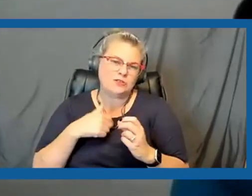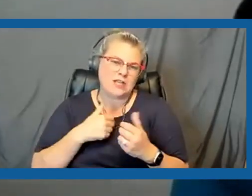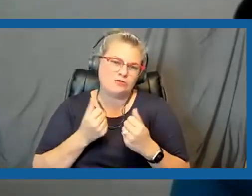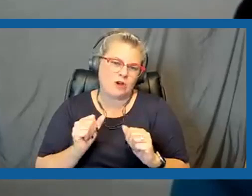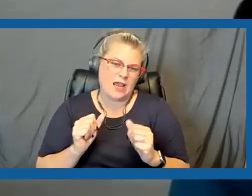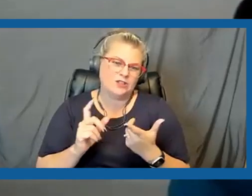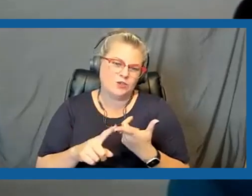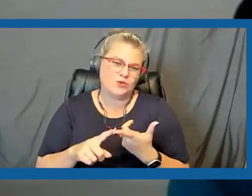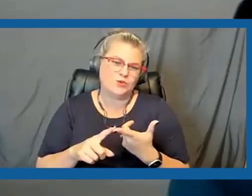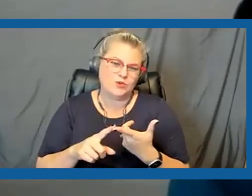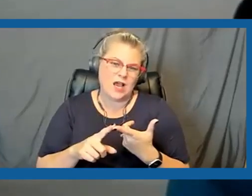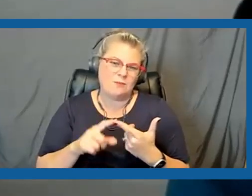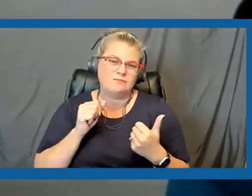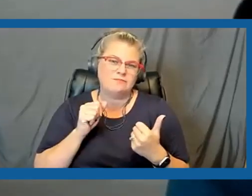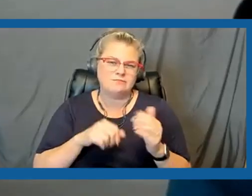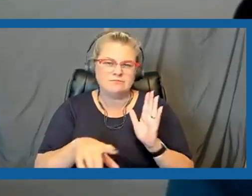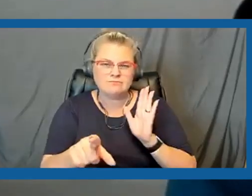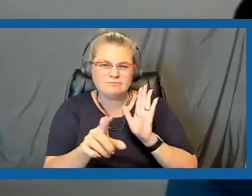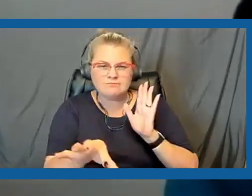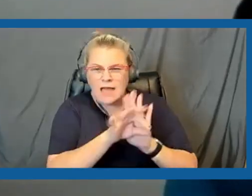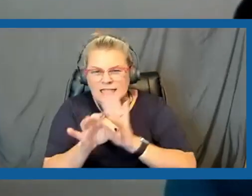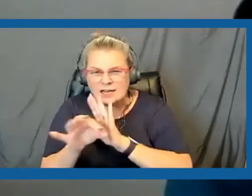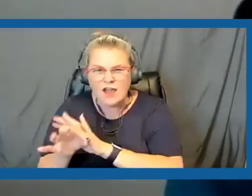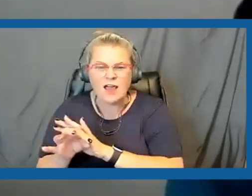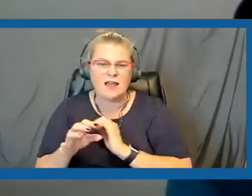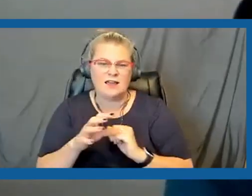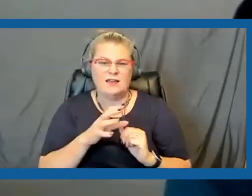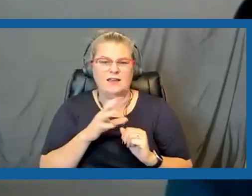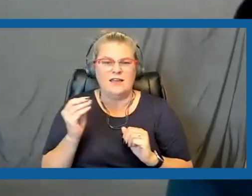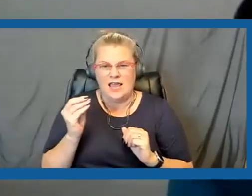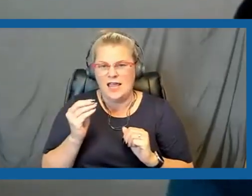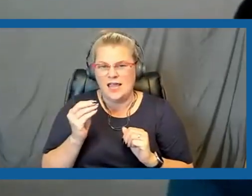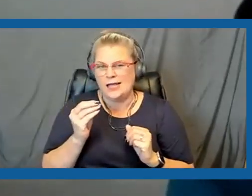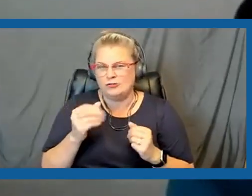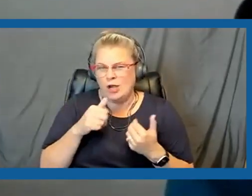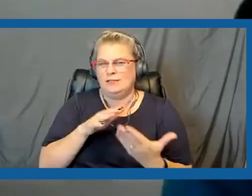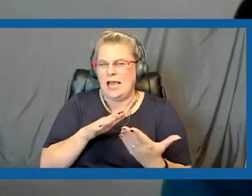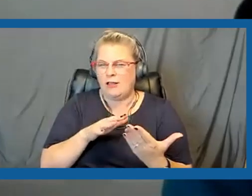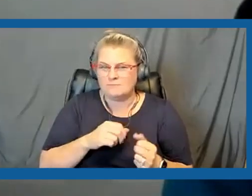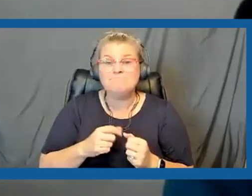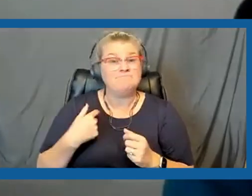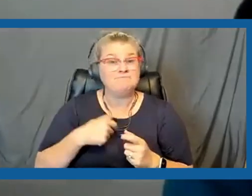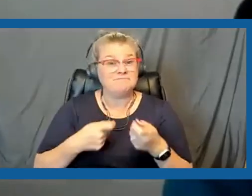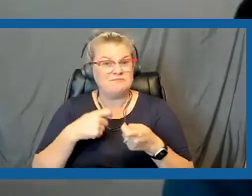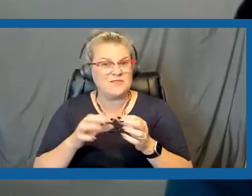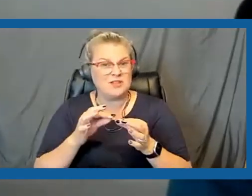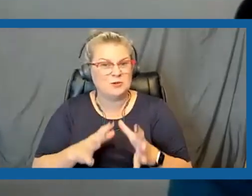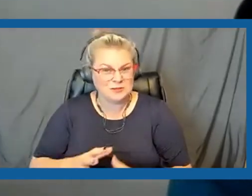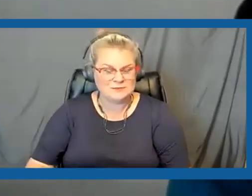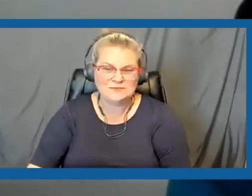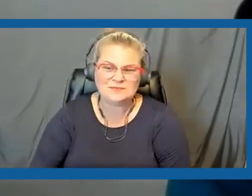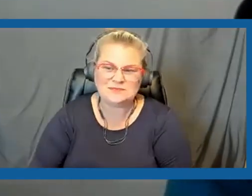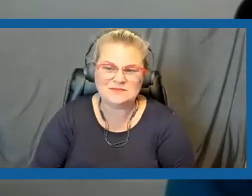to identify and bring, and also the environment. There's so many relatable issues, but the